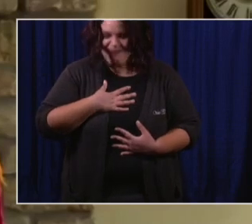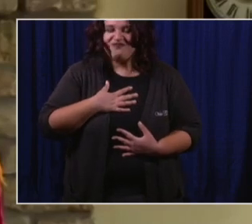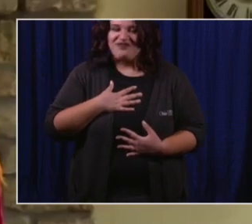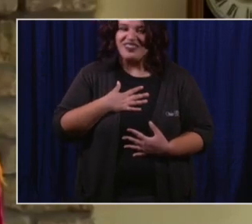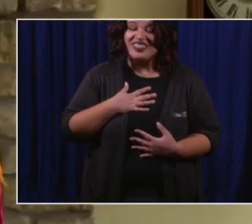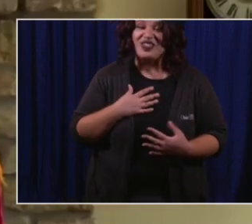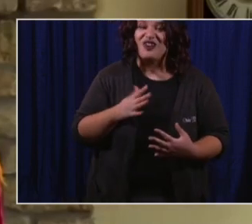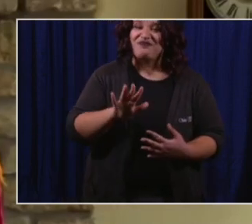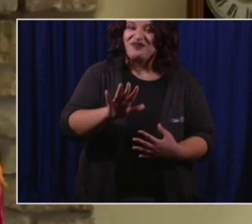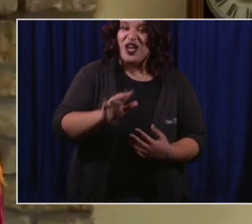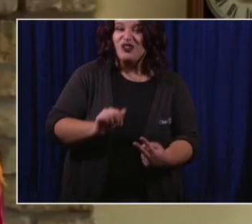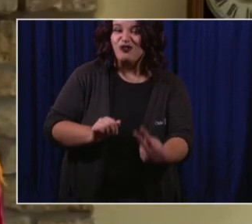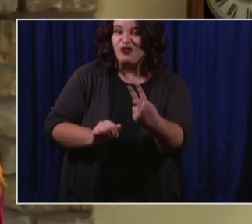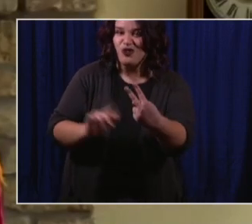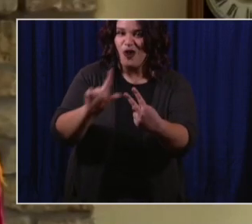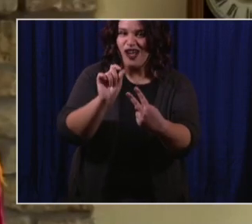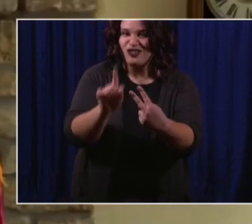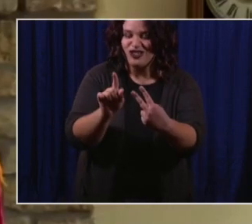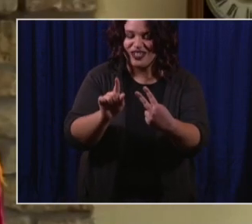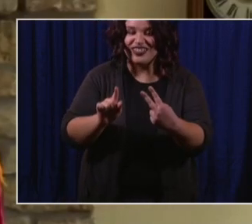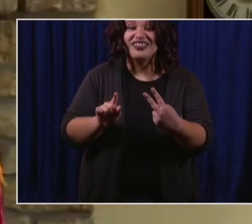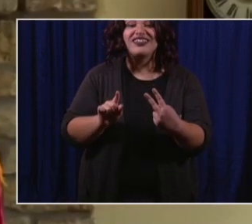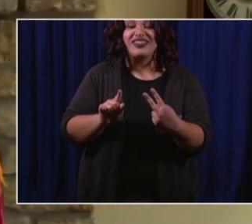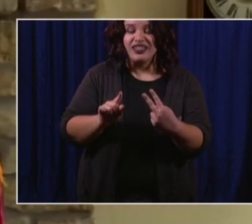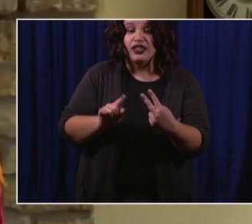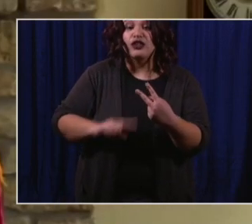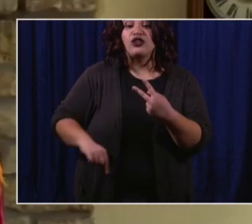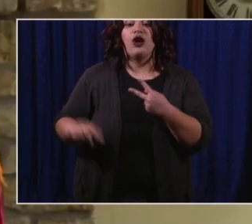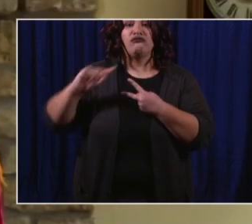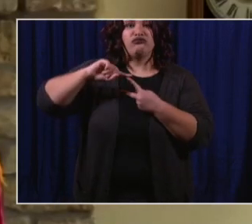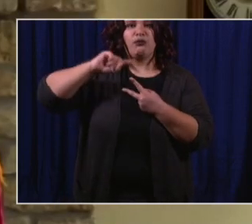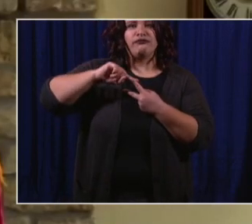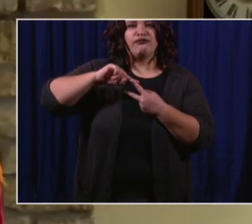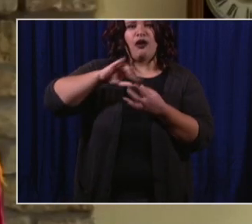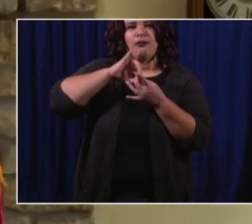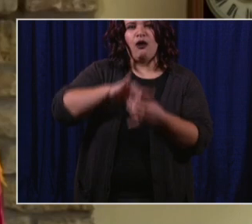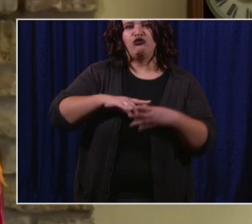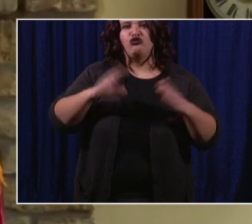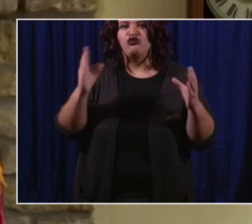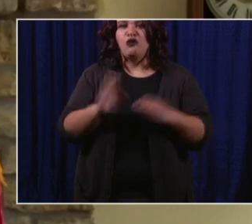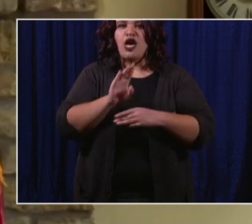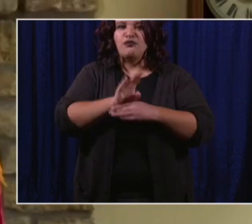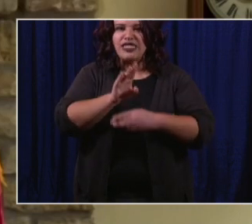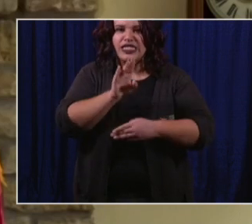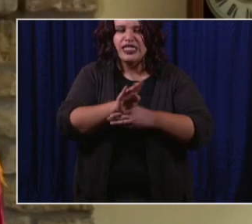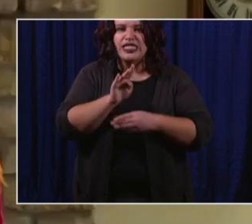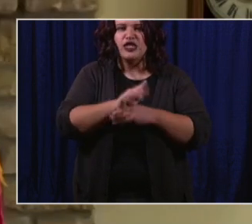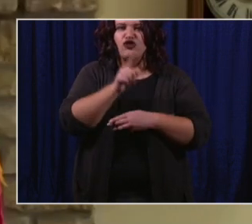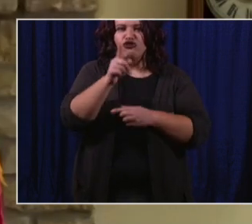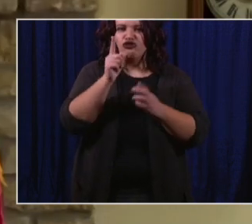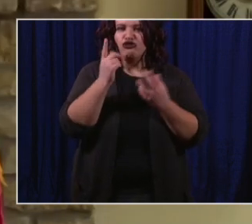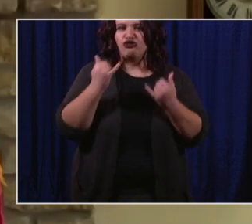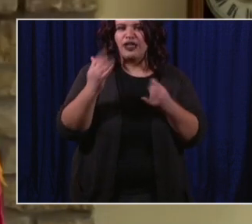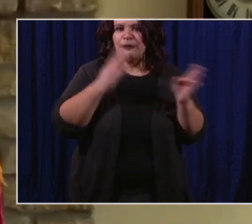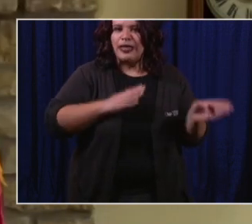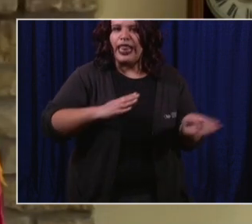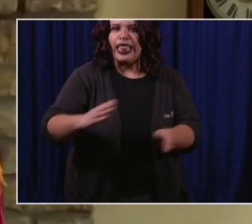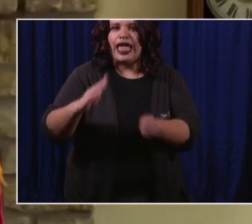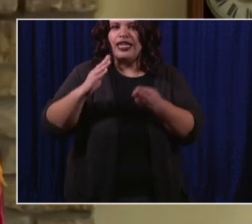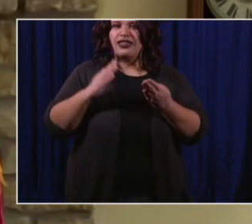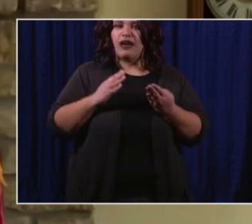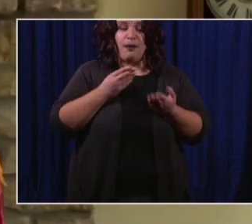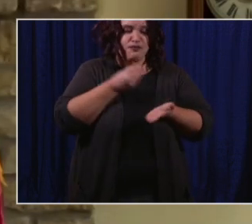I just had 2 quick questions following up on the small business renter mortgage aid package that you're working on that you mentioned